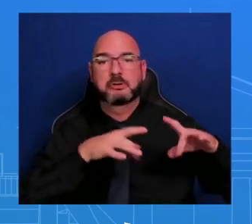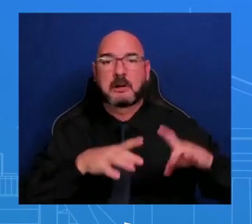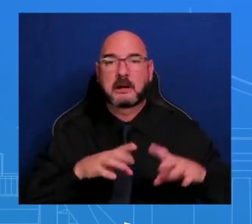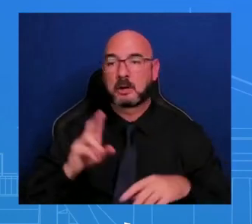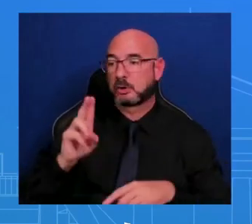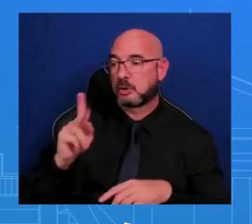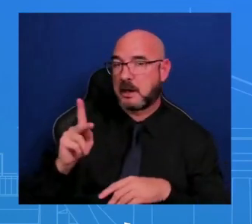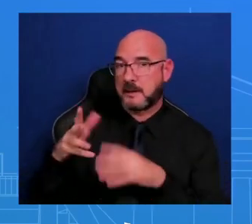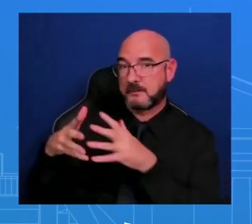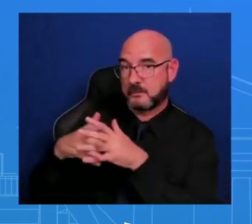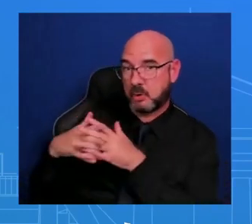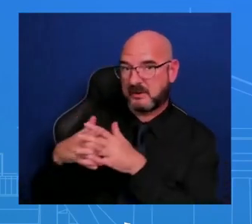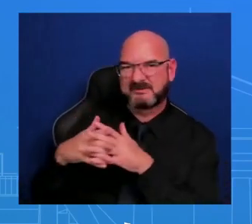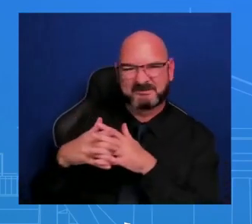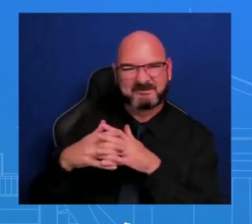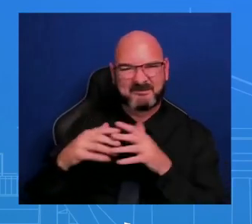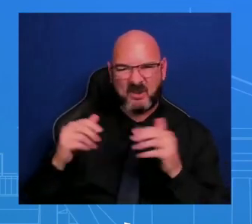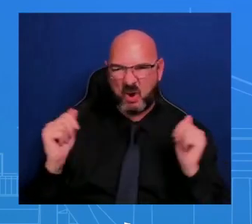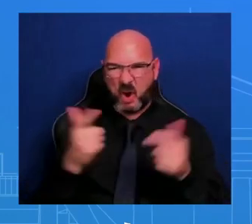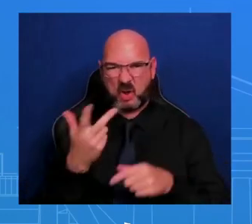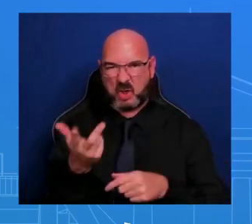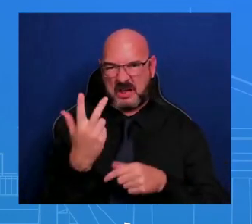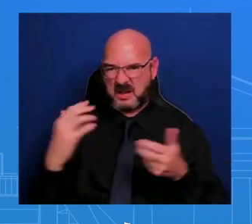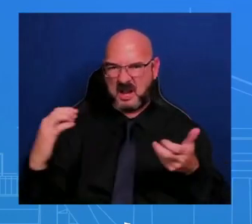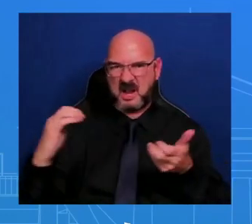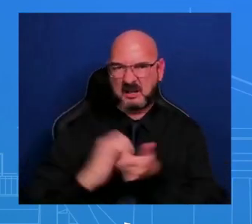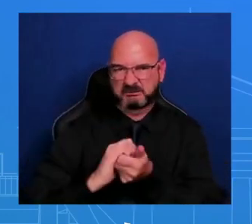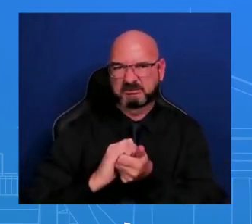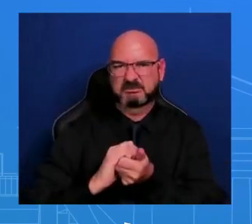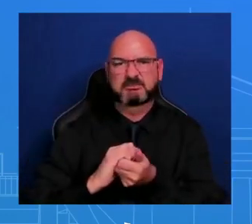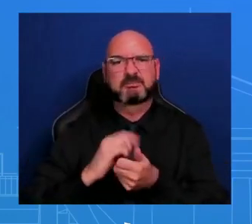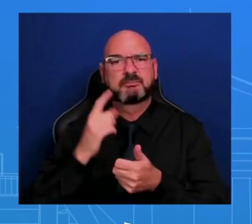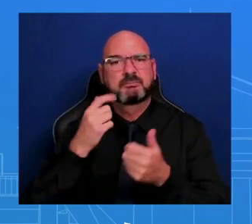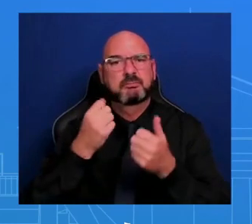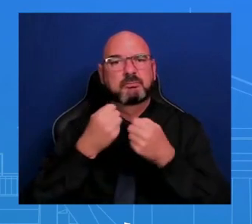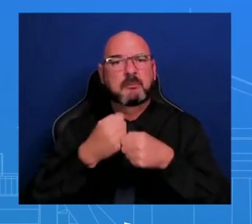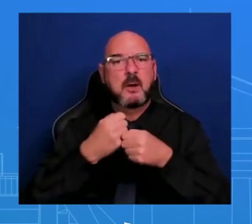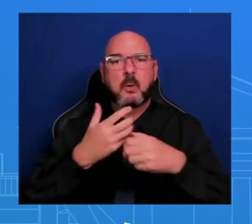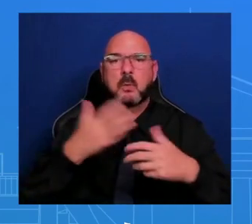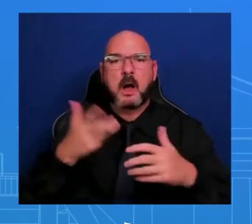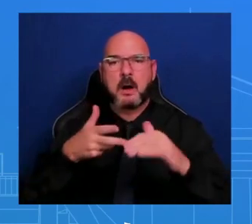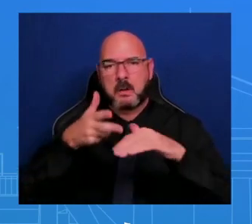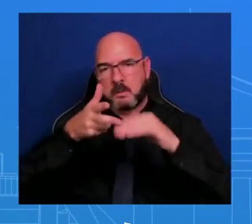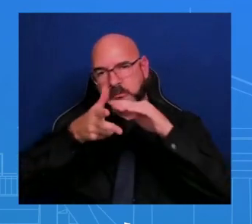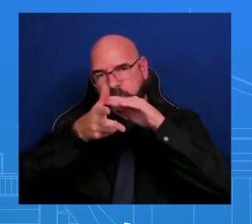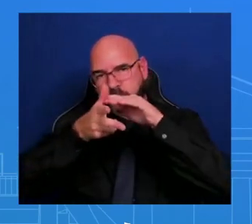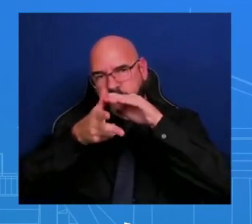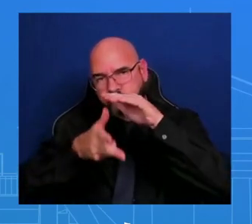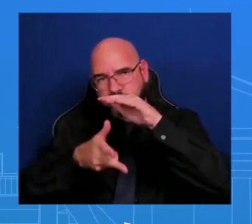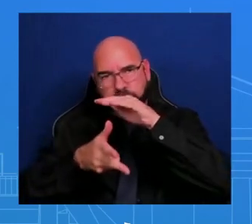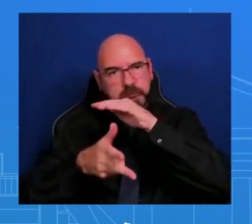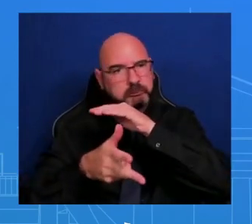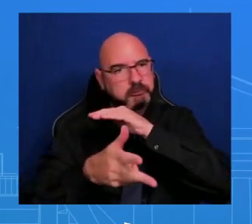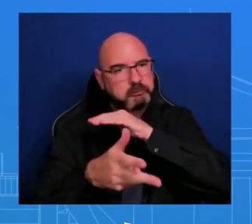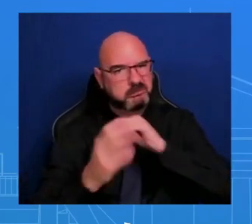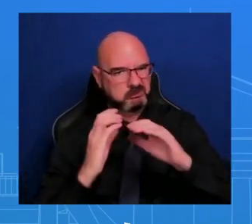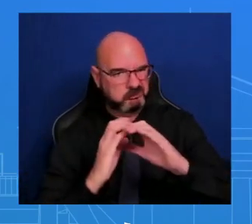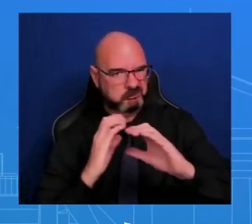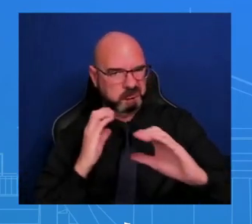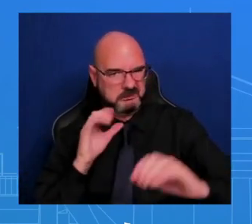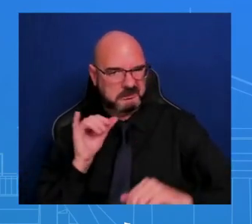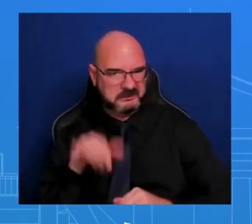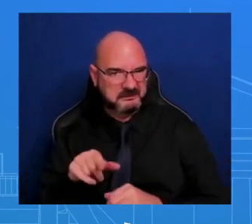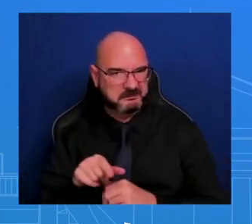submarine capability. And then, of course, there'll be other deliverables as well. I won't belabor my time here. But very exciting visit.